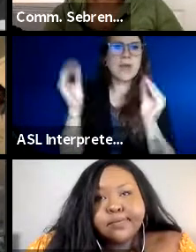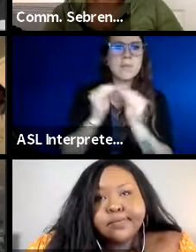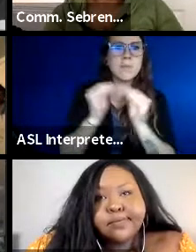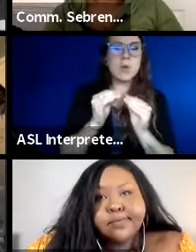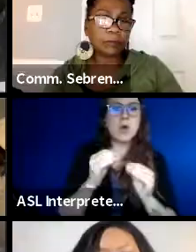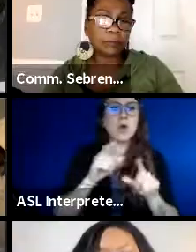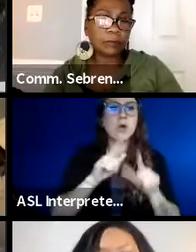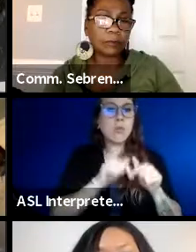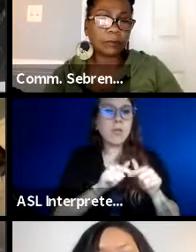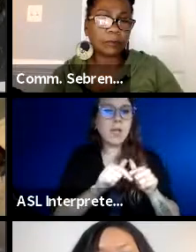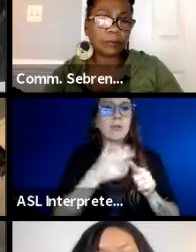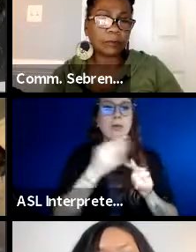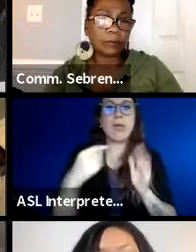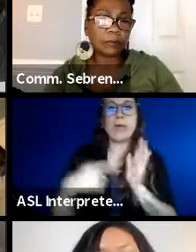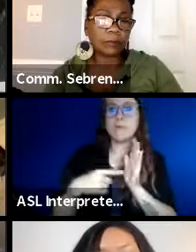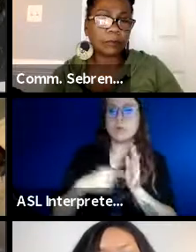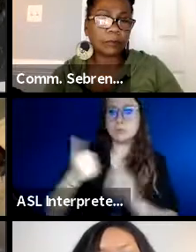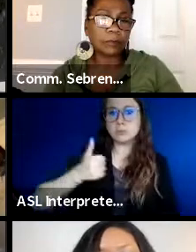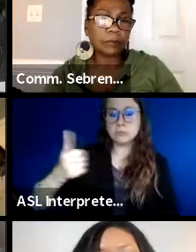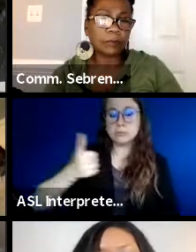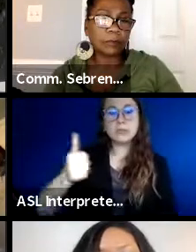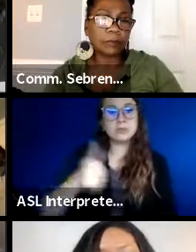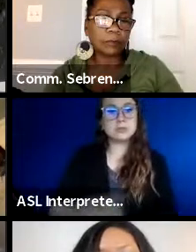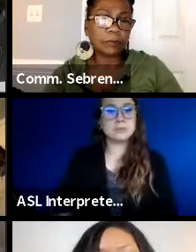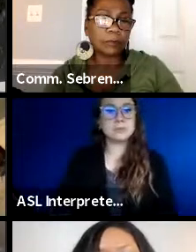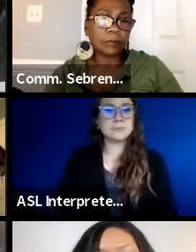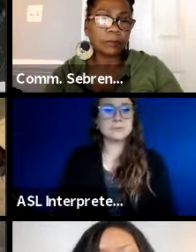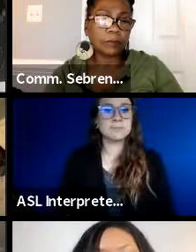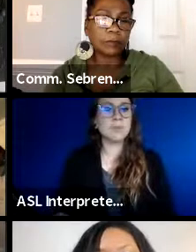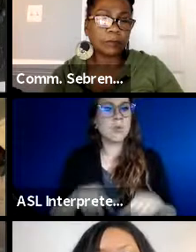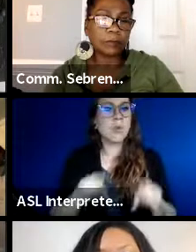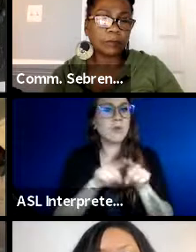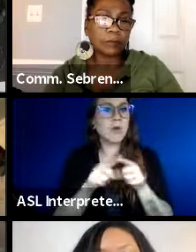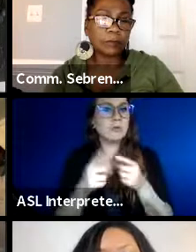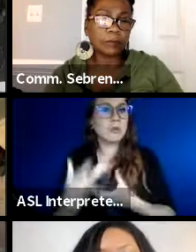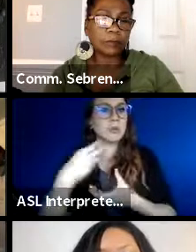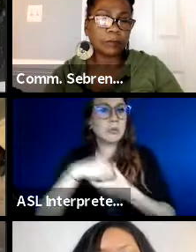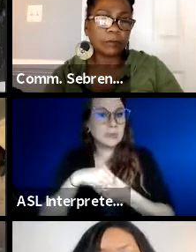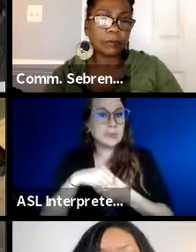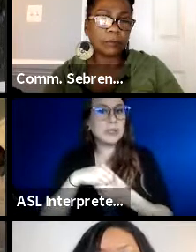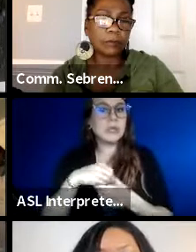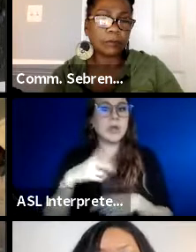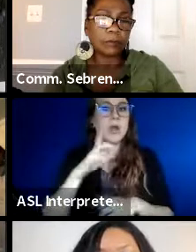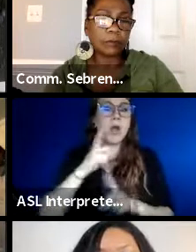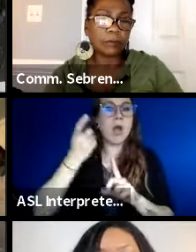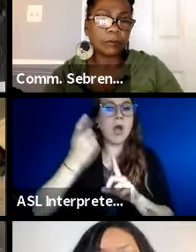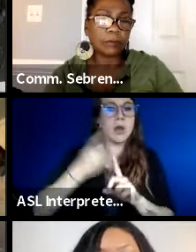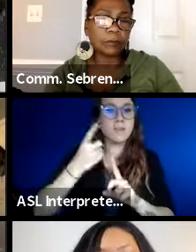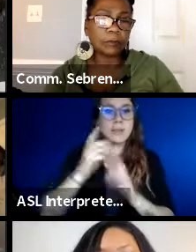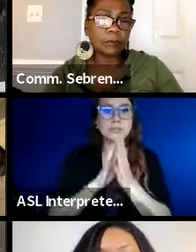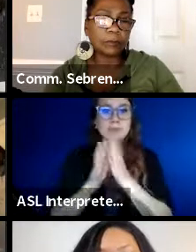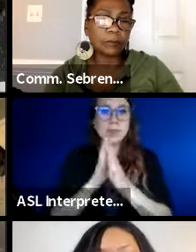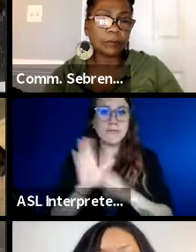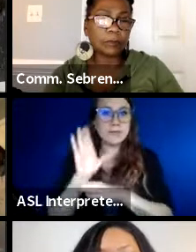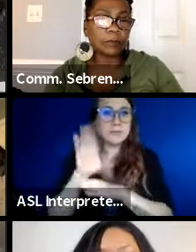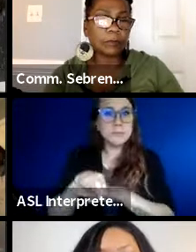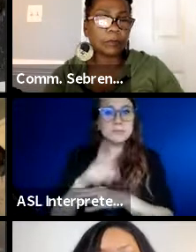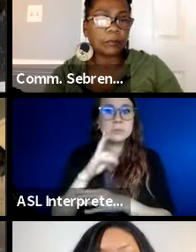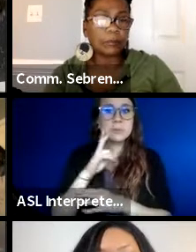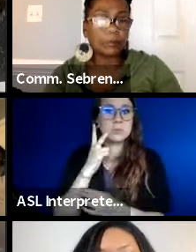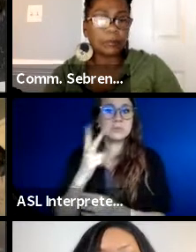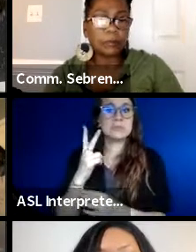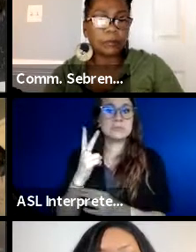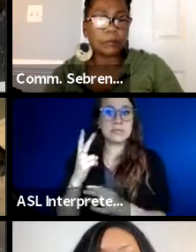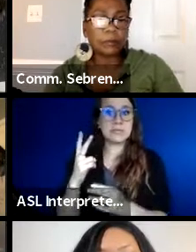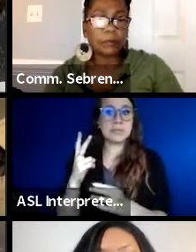affordable transportation. We've also included and increased our emphasis on the automatic traffic enforcement. You'll see a major push in this